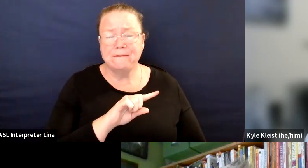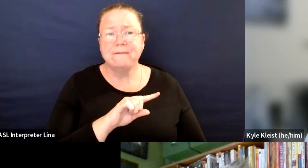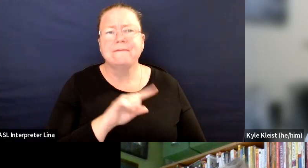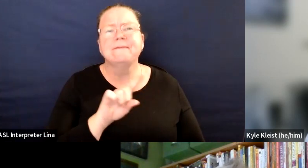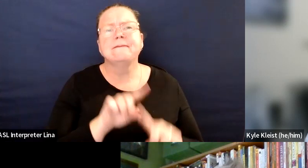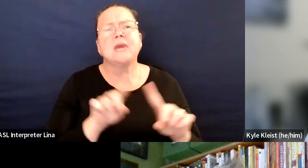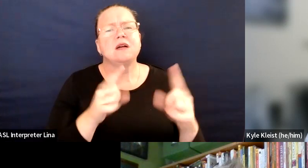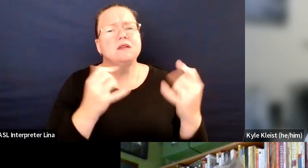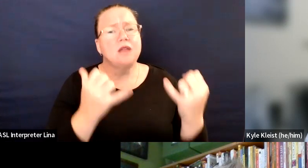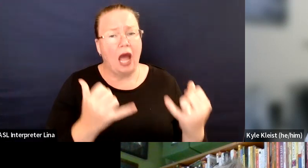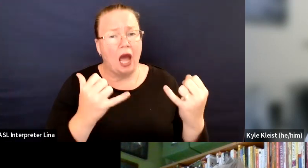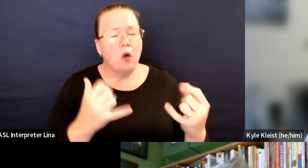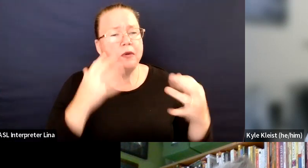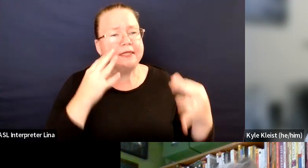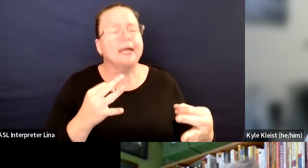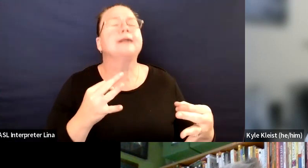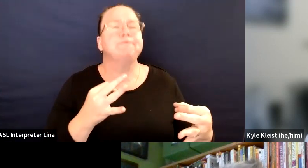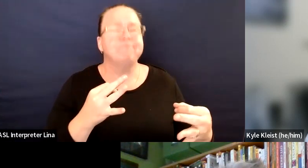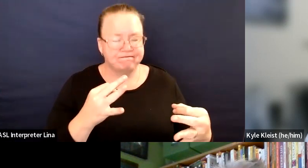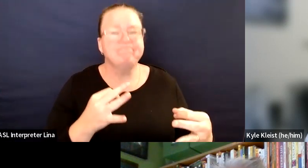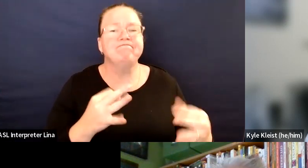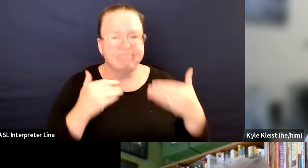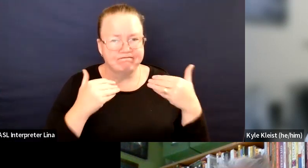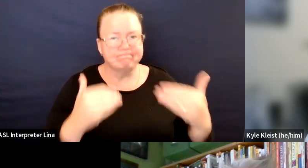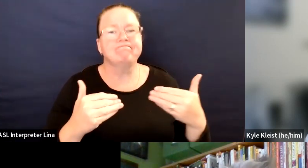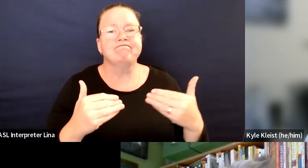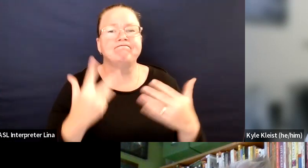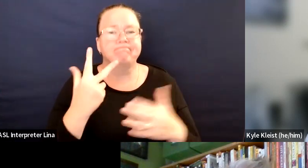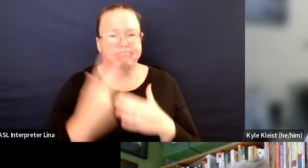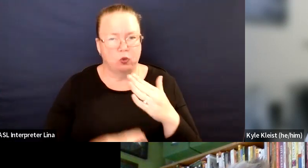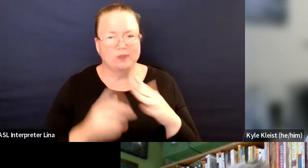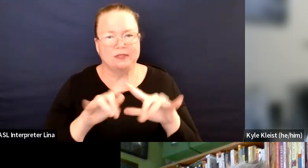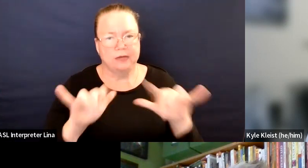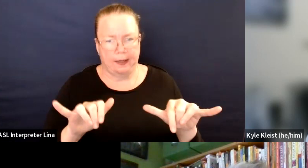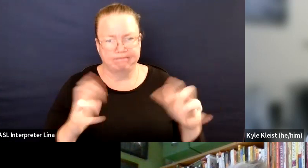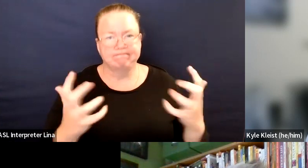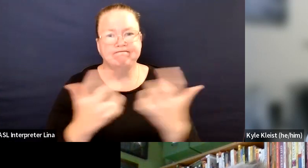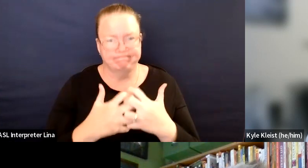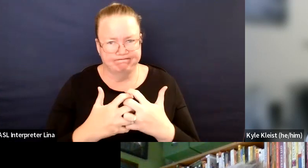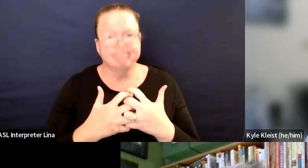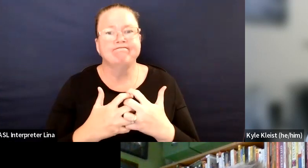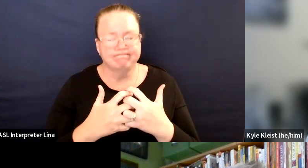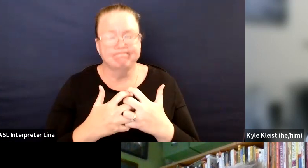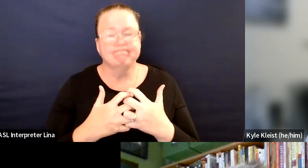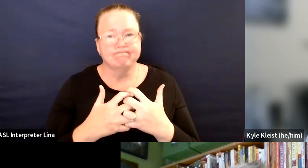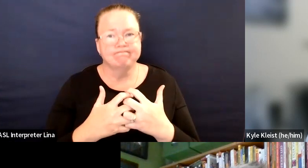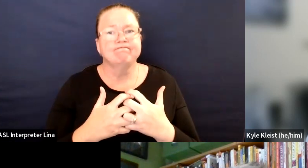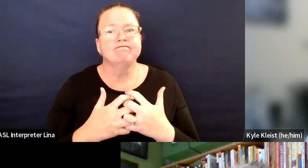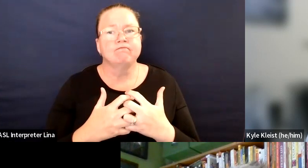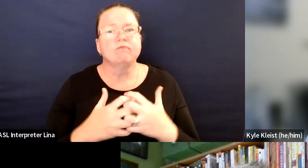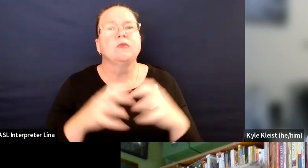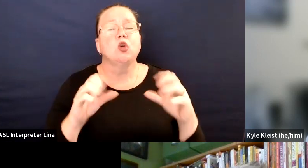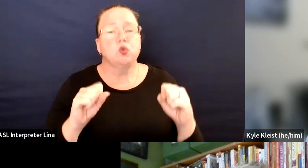But now we've decided that we're gonna do a combination of both, so that we